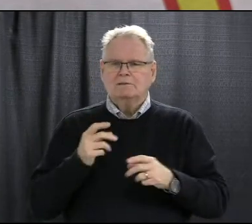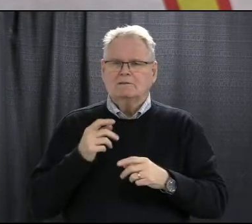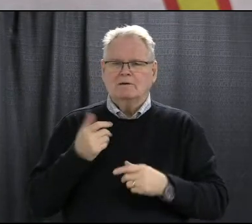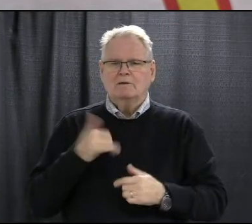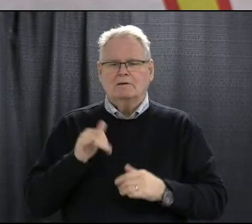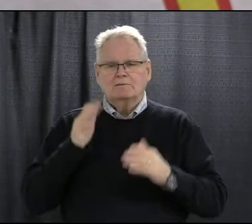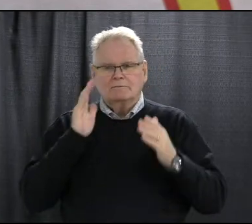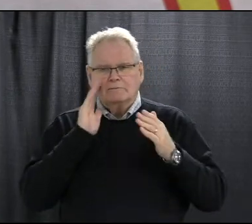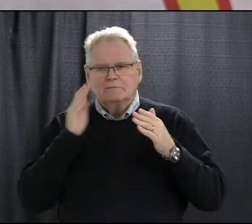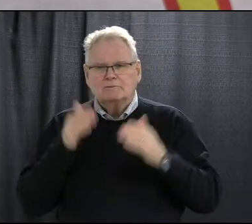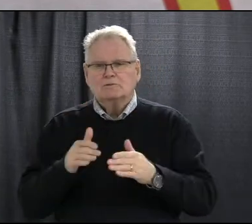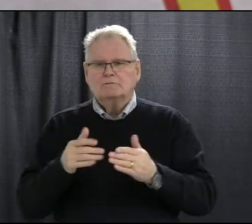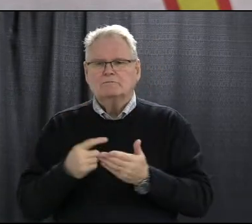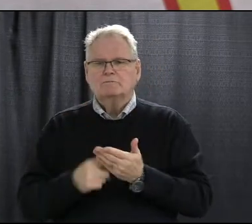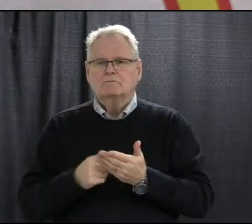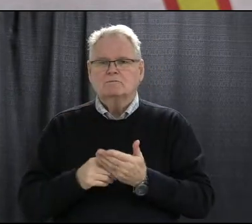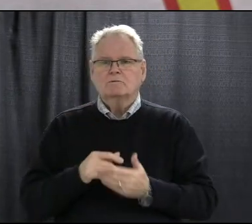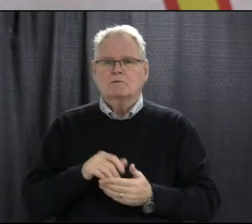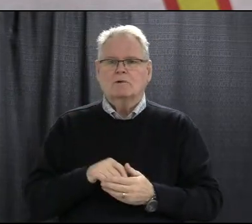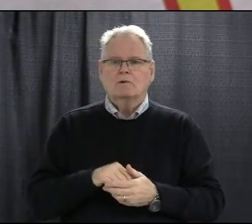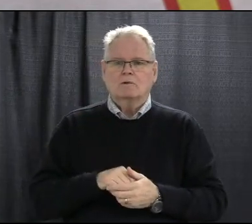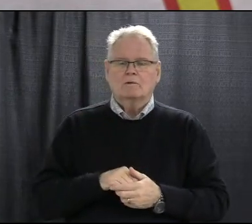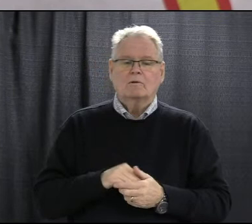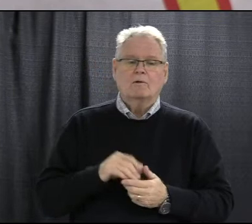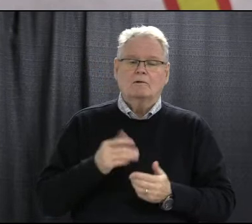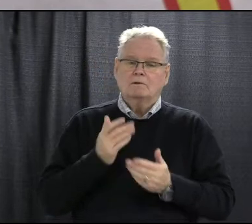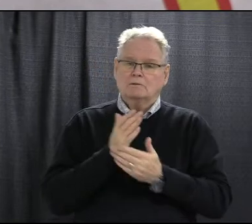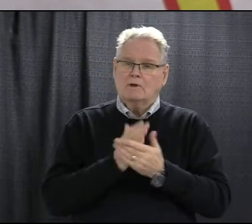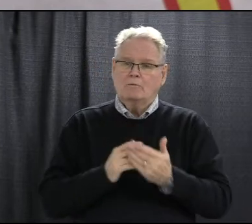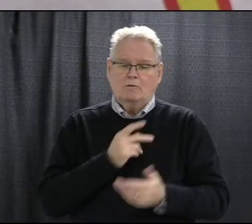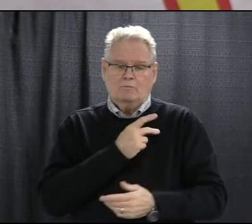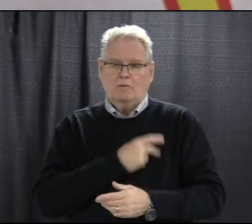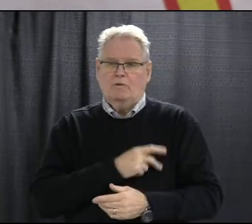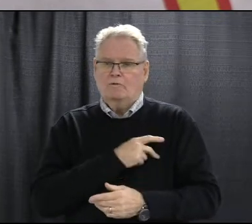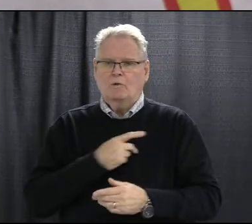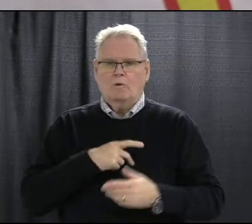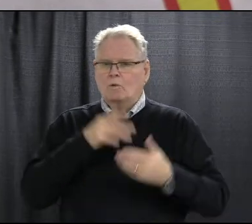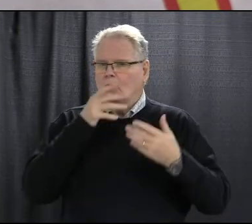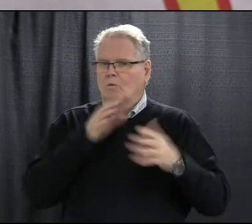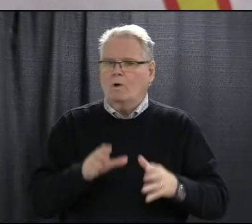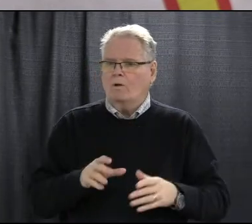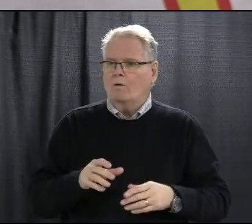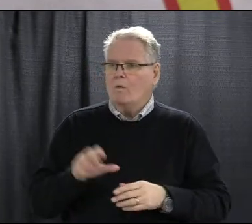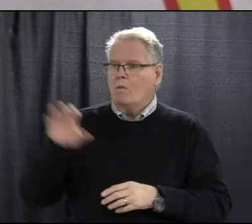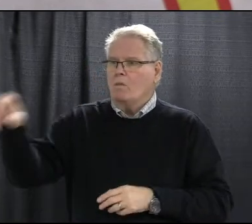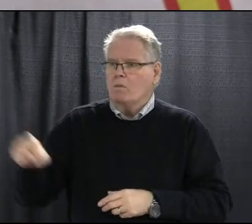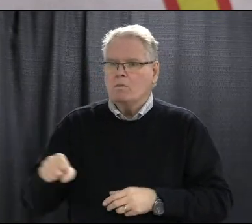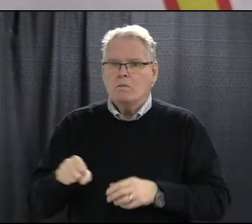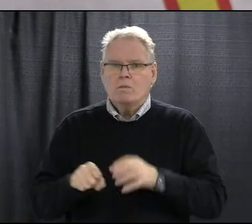really want to see. And so that was sort of the message that we had sent just recently, that,